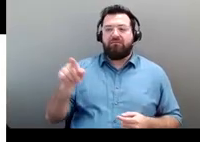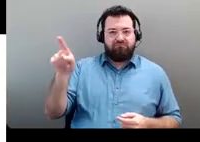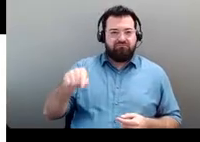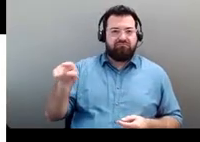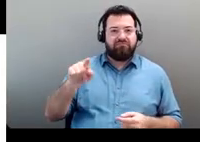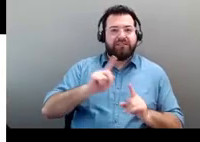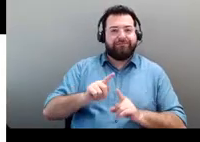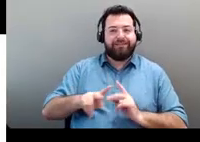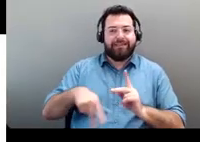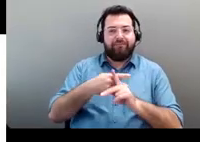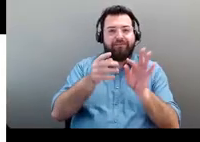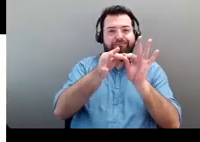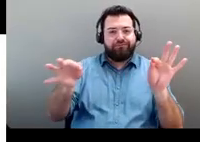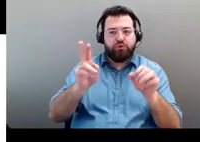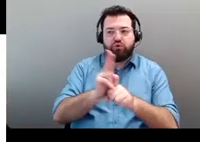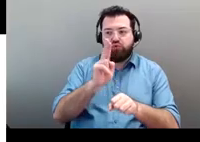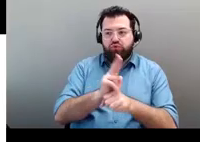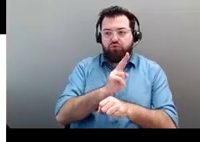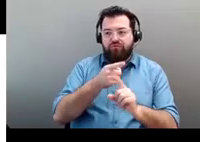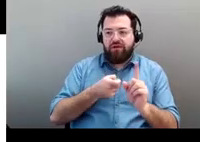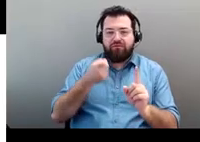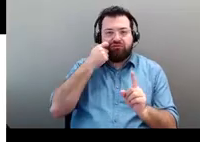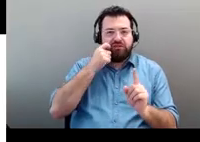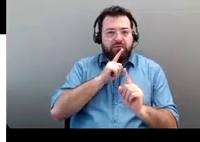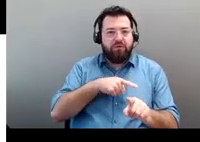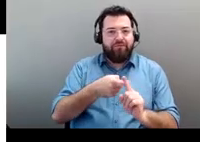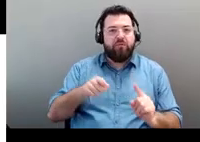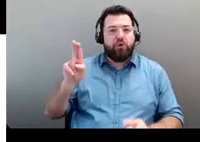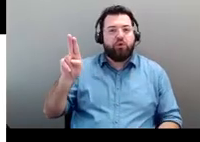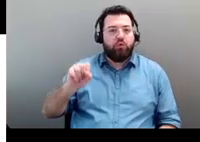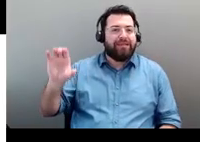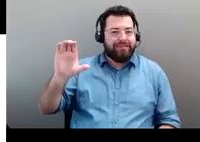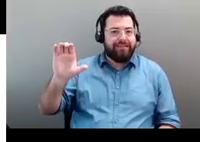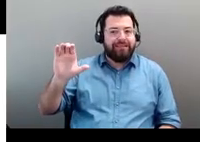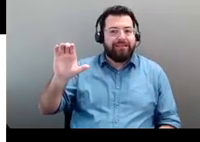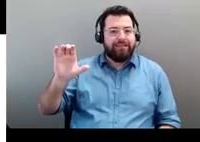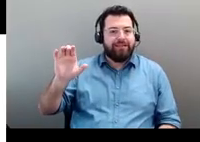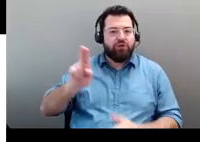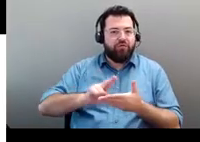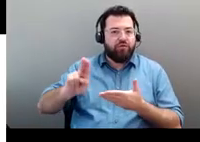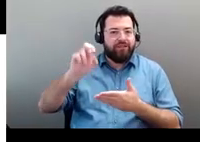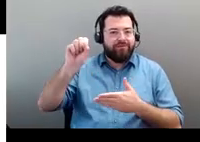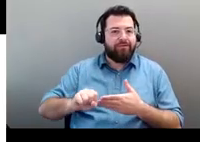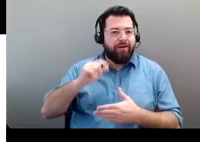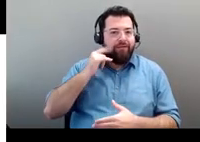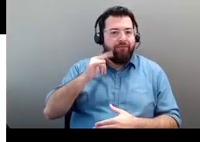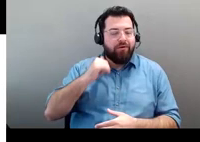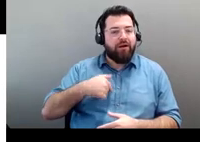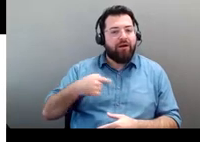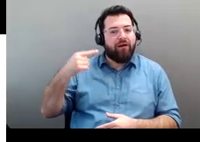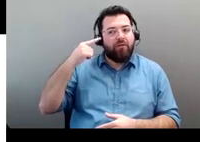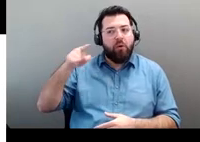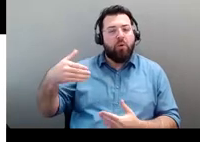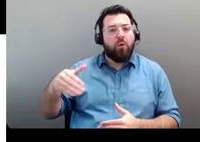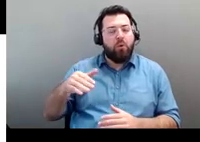a recent report from the University of Southern California, which I found very fascinating, especially with some of the